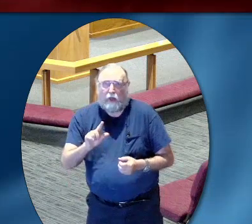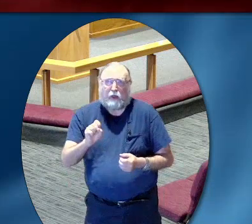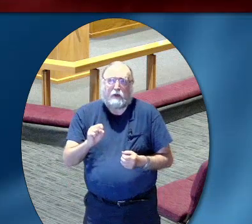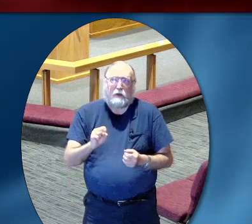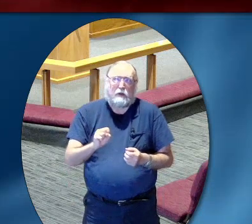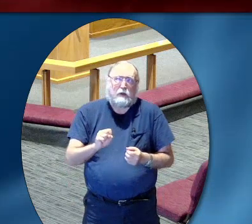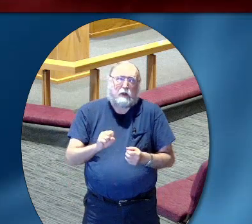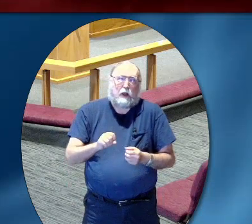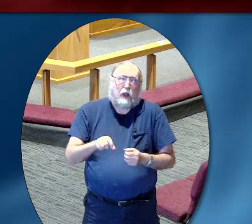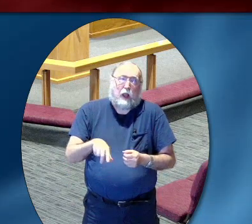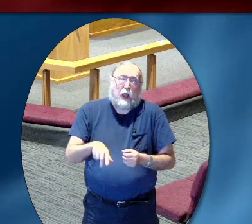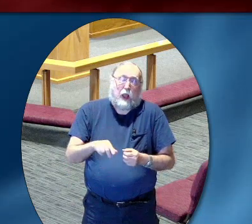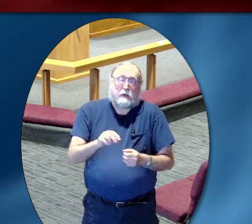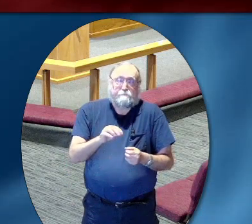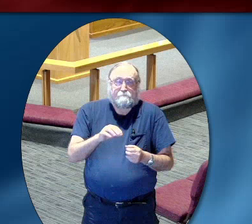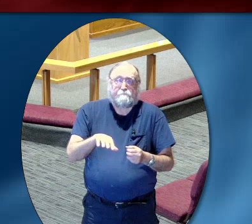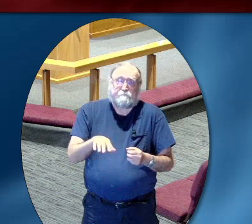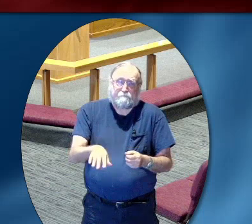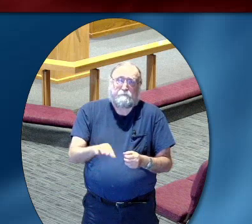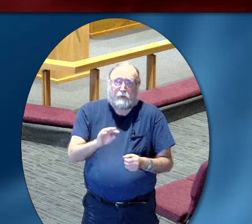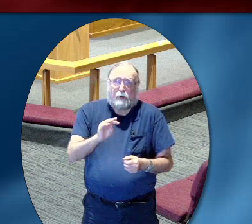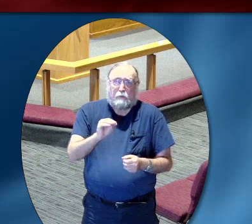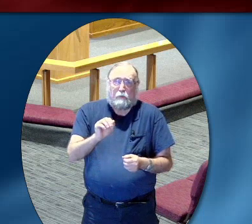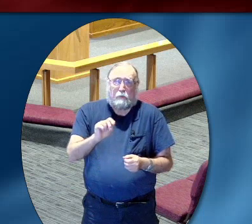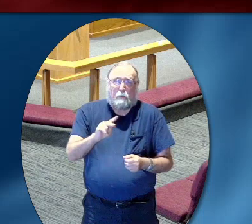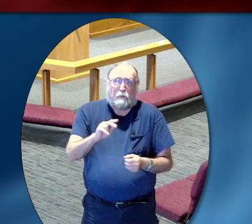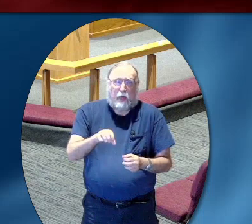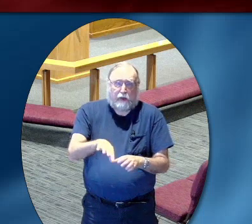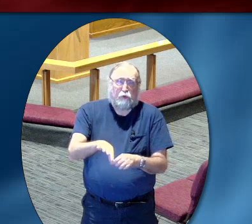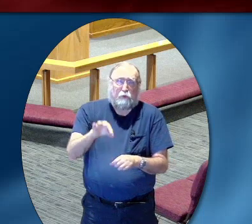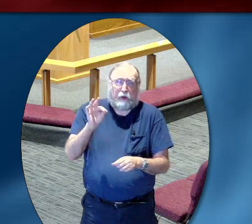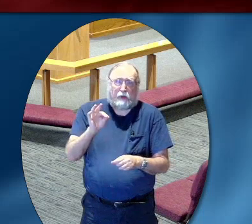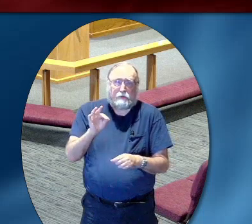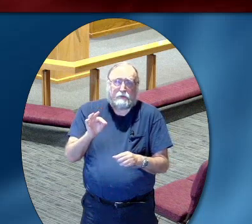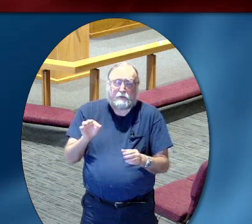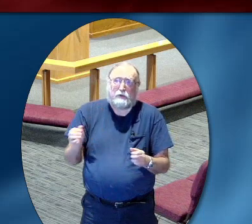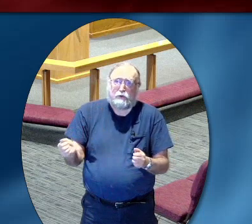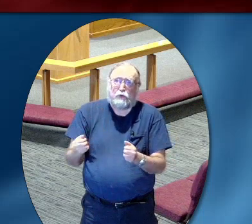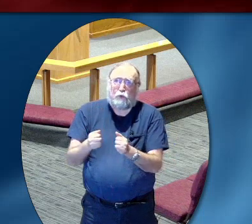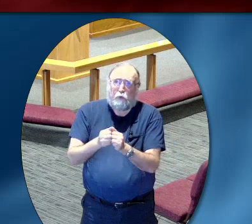fell on Matthias, and he was numbered with the 11 apostles.